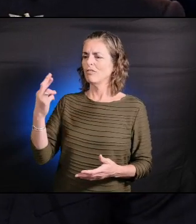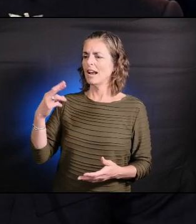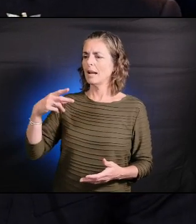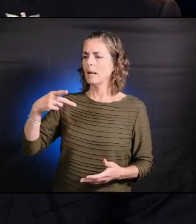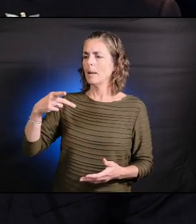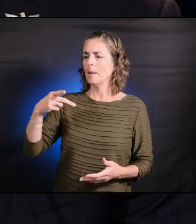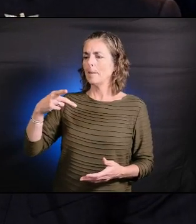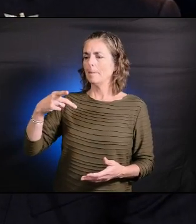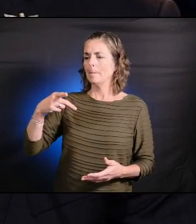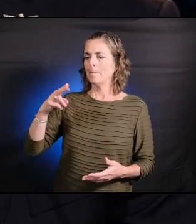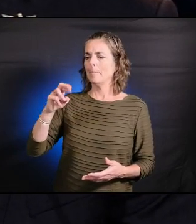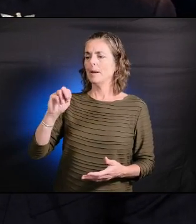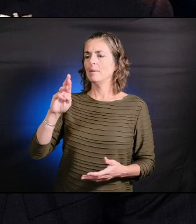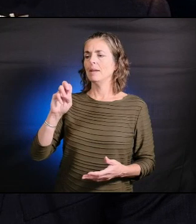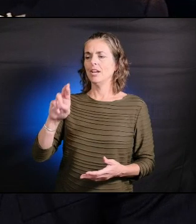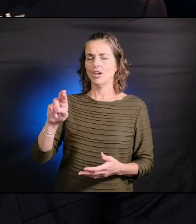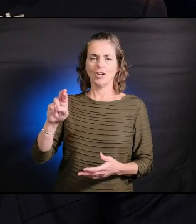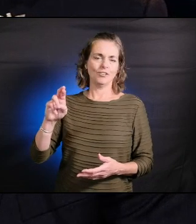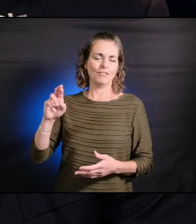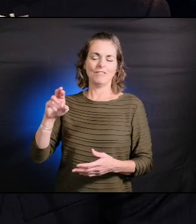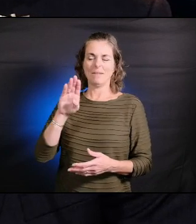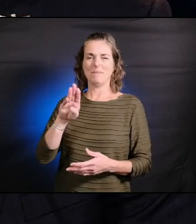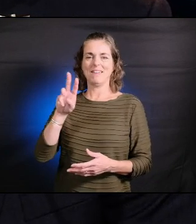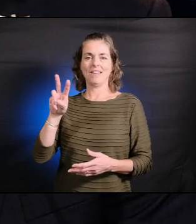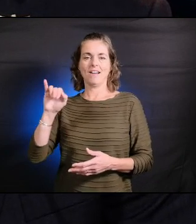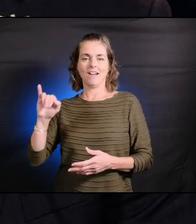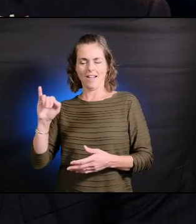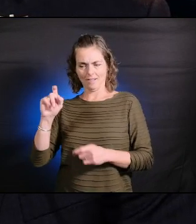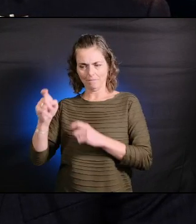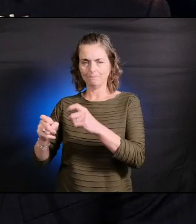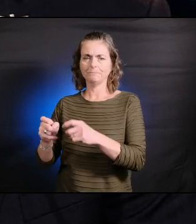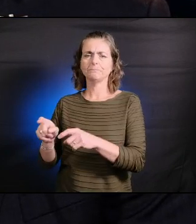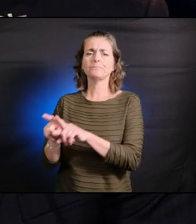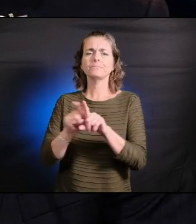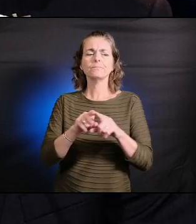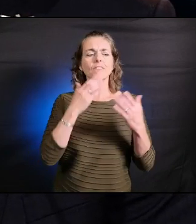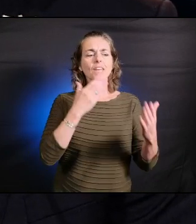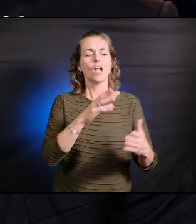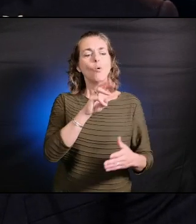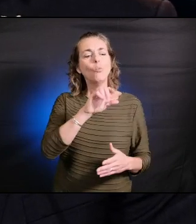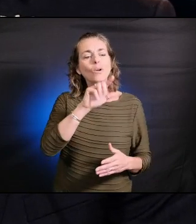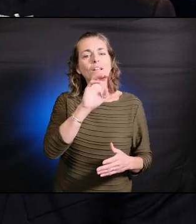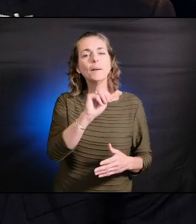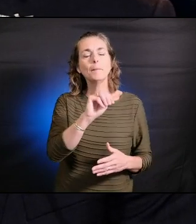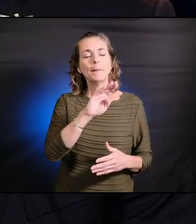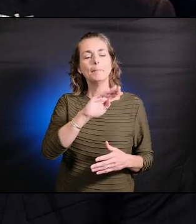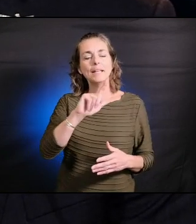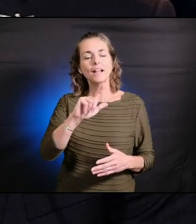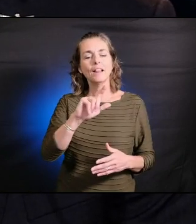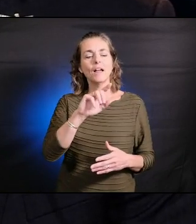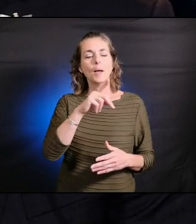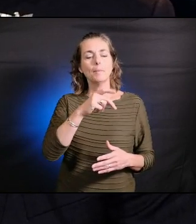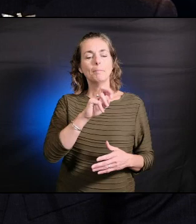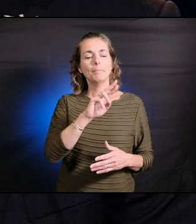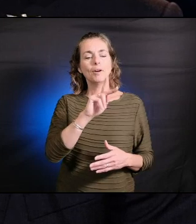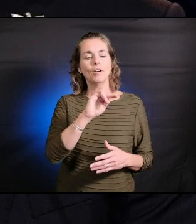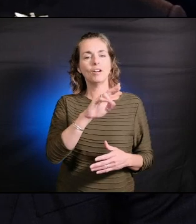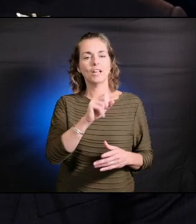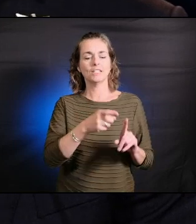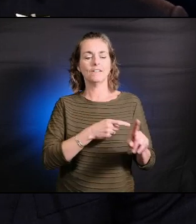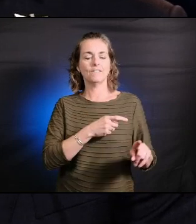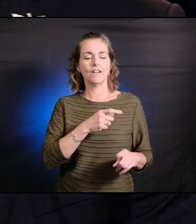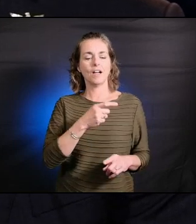BVI. I also like to thank my good friend William Bill Perkins of Brisa Max for their generous